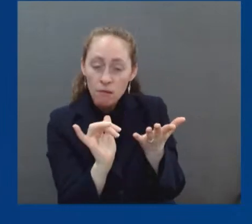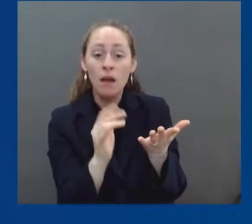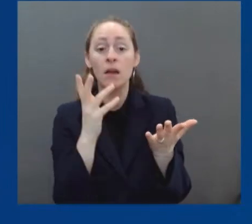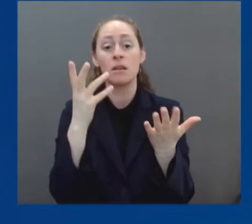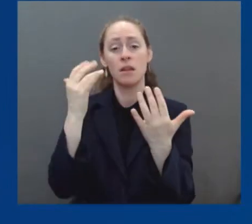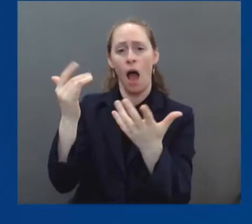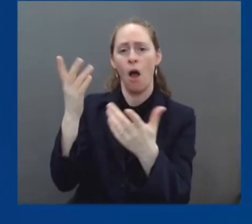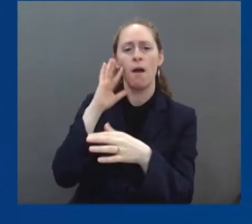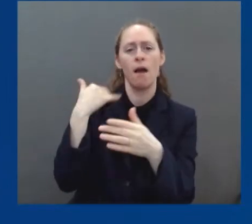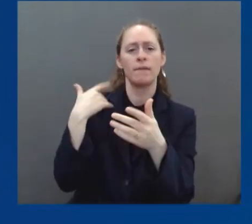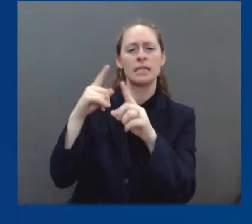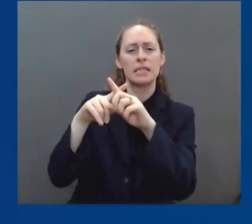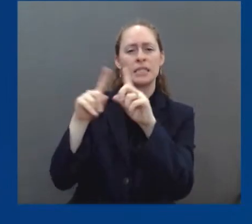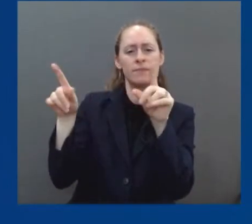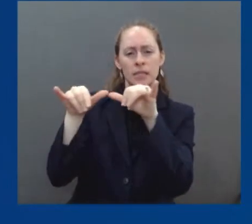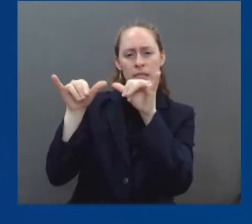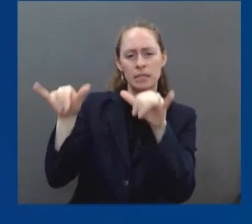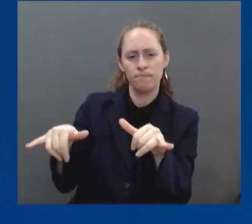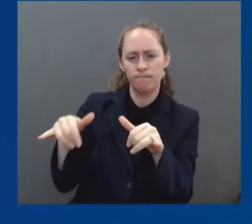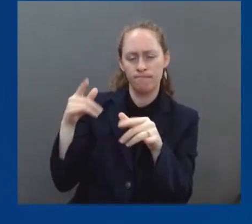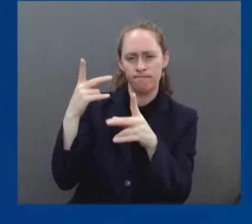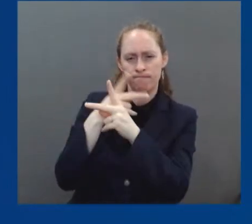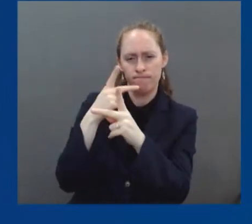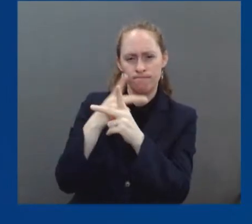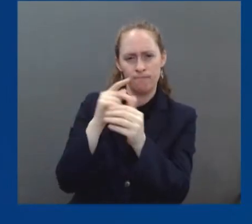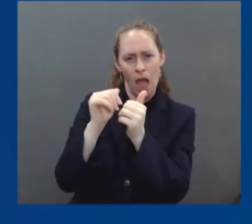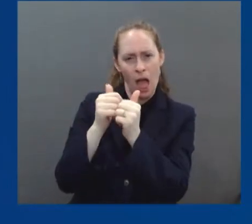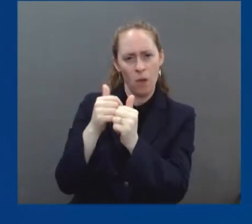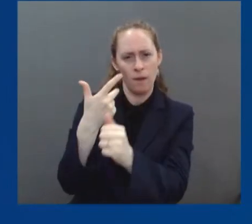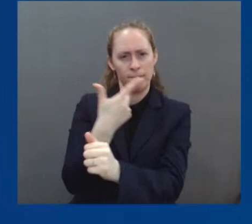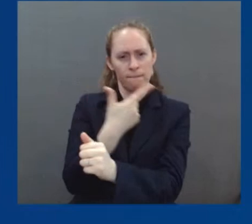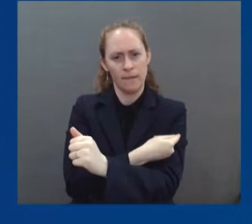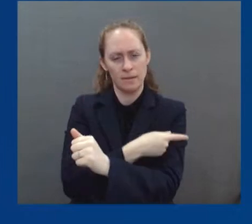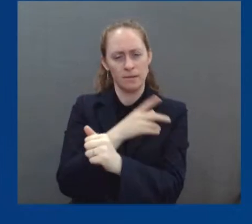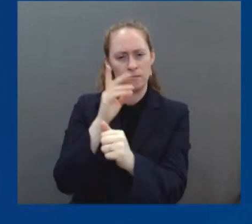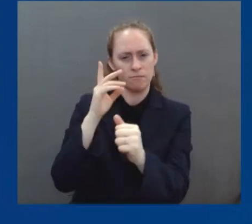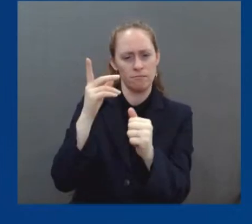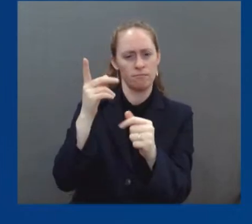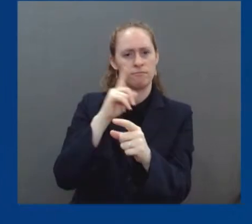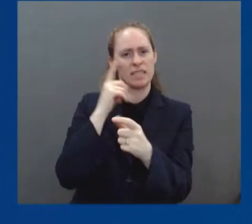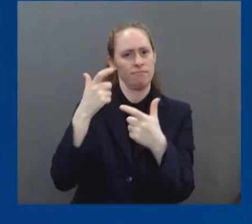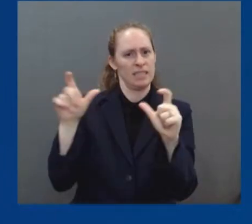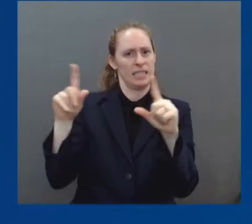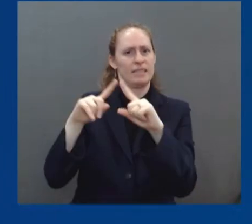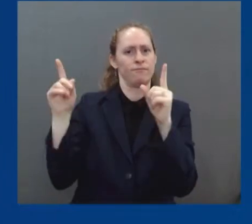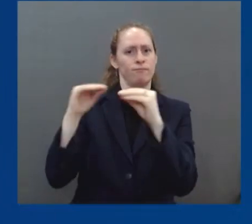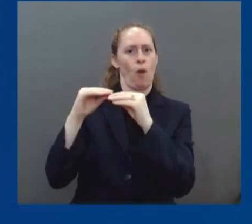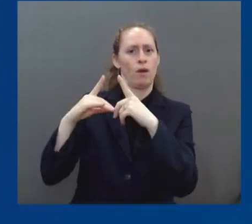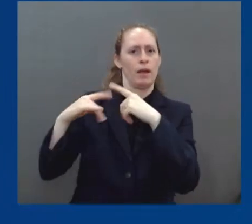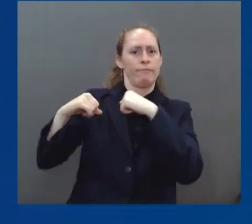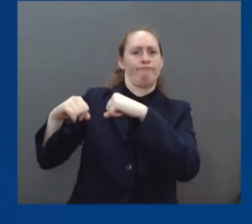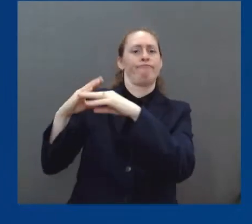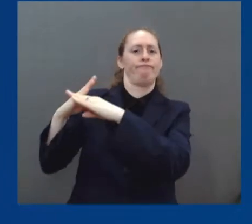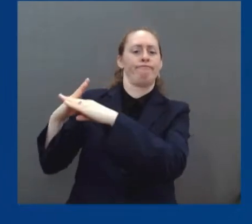currently have. Next slide. And let me close by again just bringing to the attention of the audience